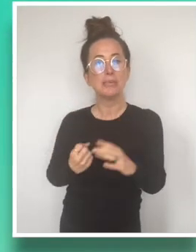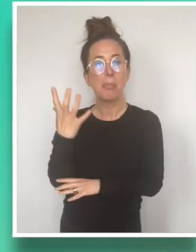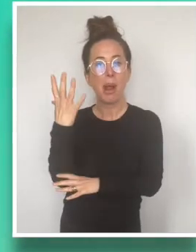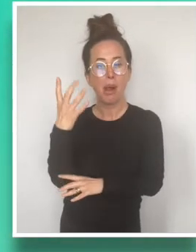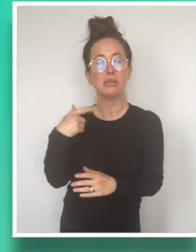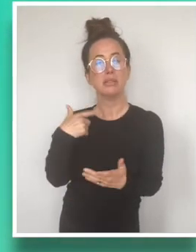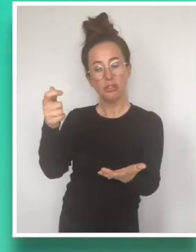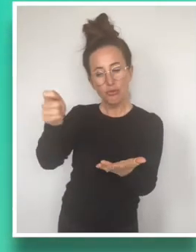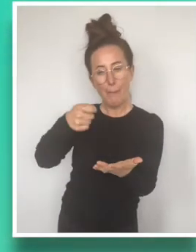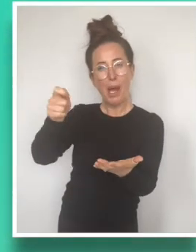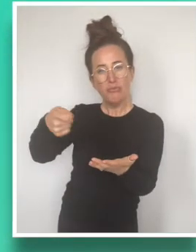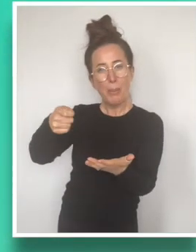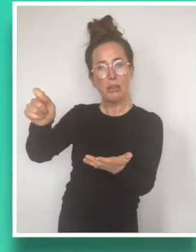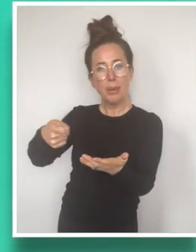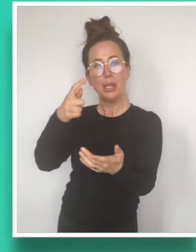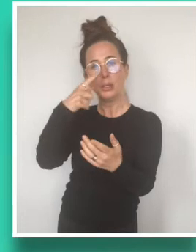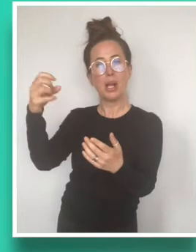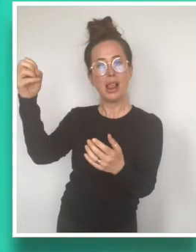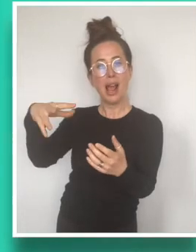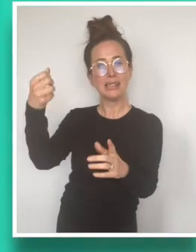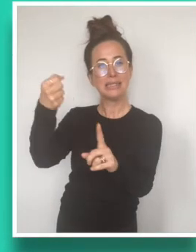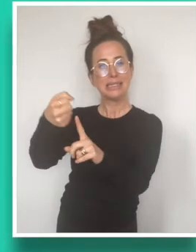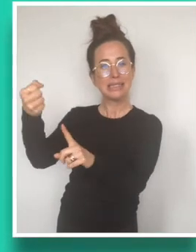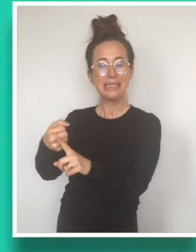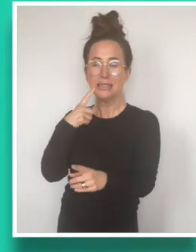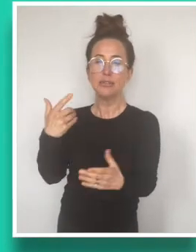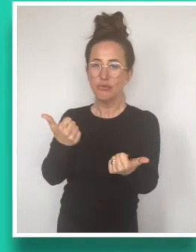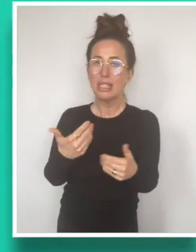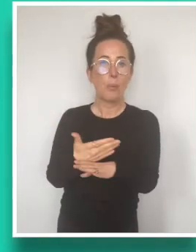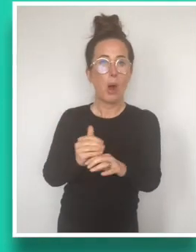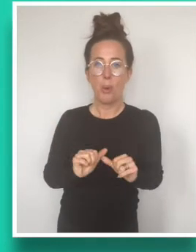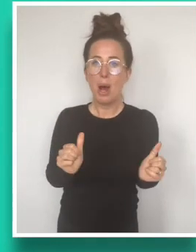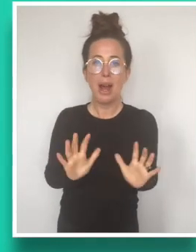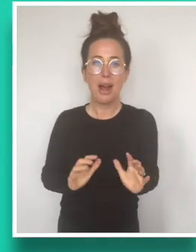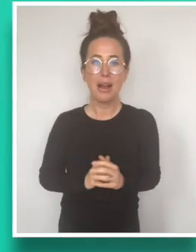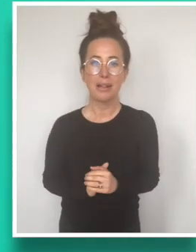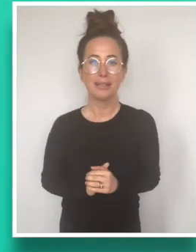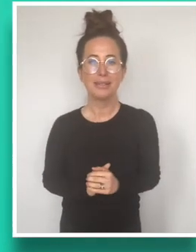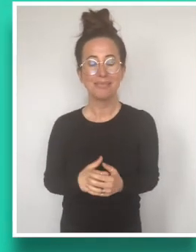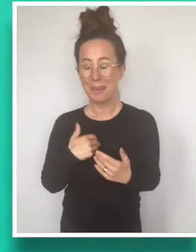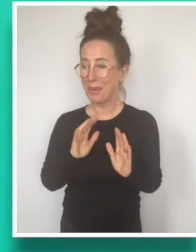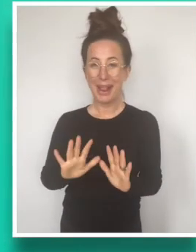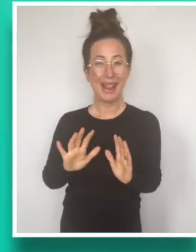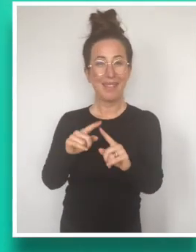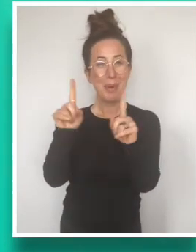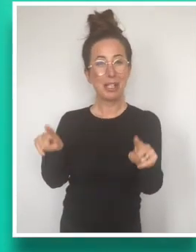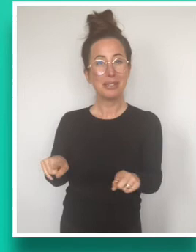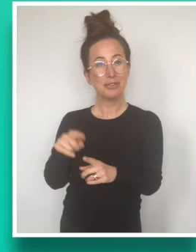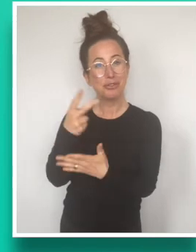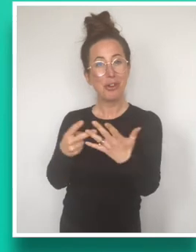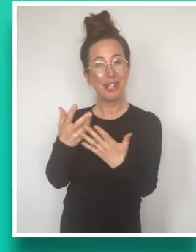just lightly pick out where the light is catching it. And it's quite effective. So I'm going to leave it as this for now,